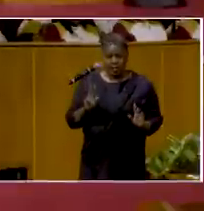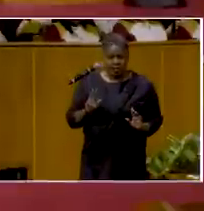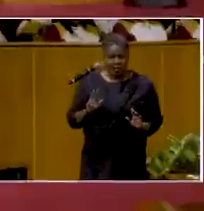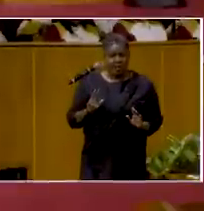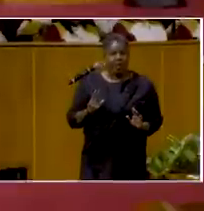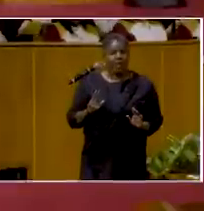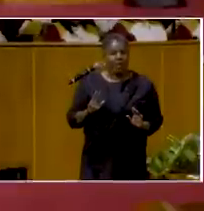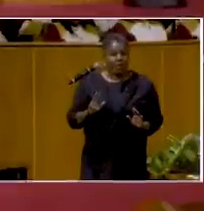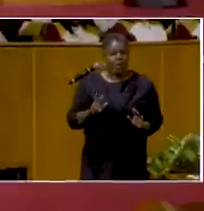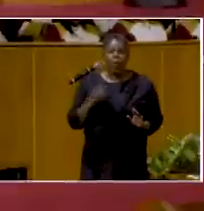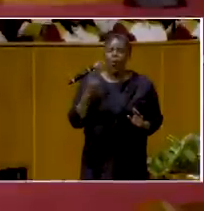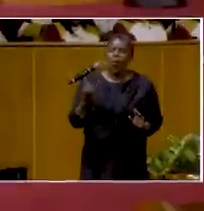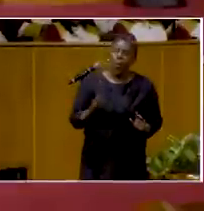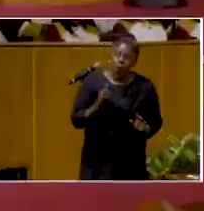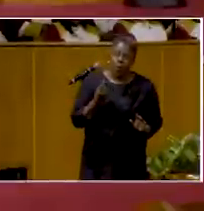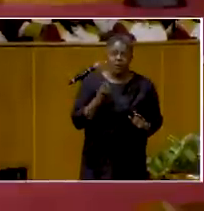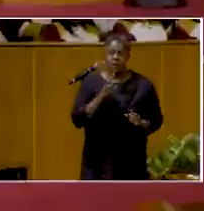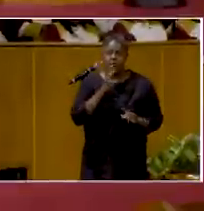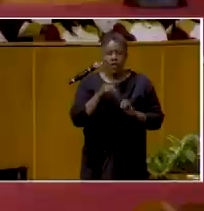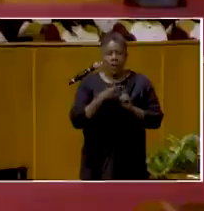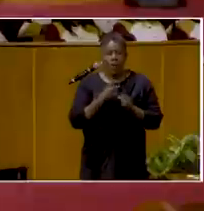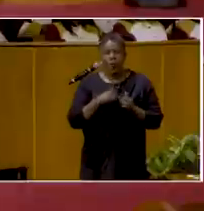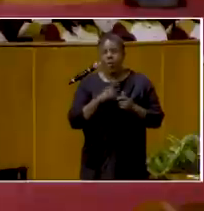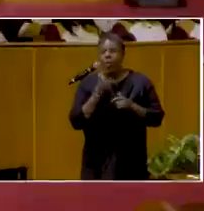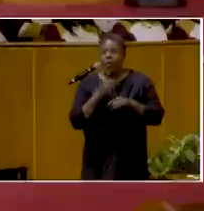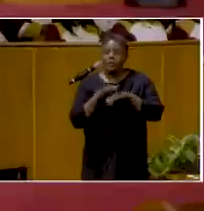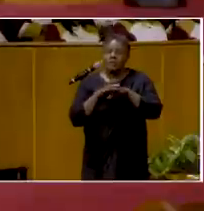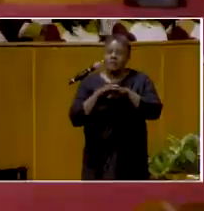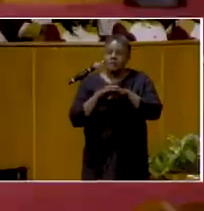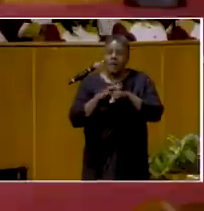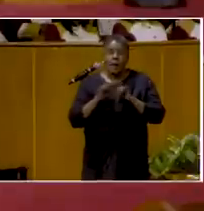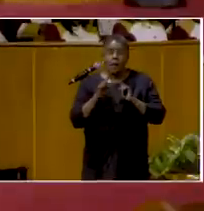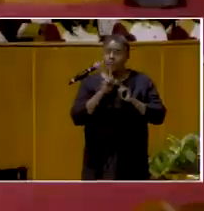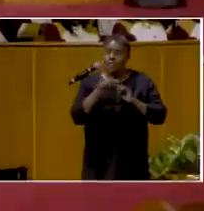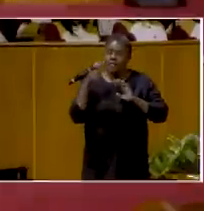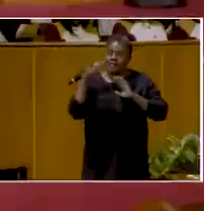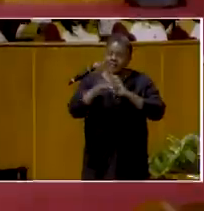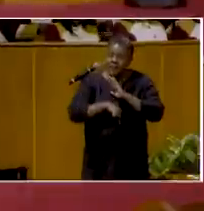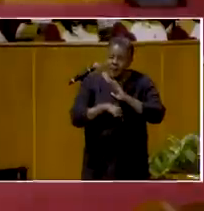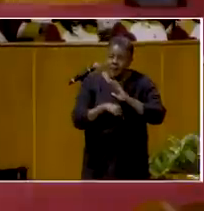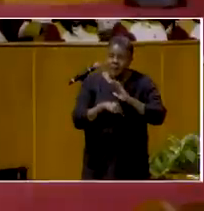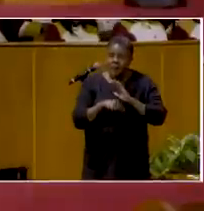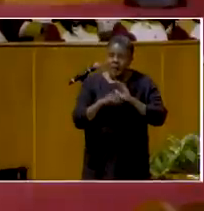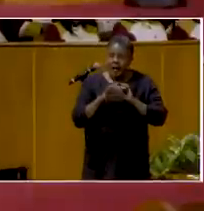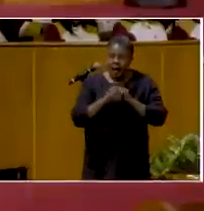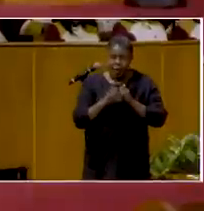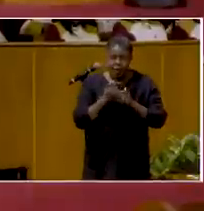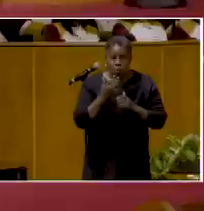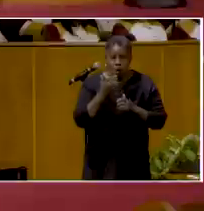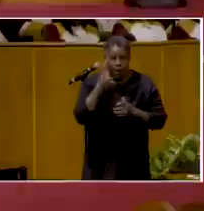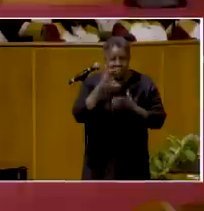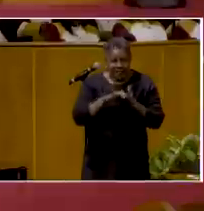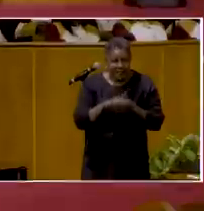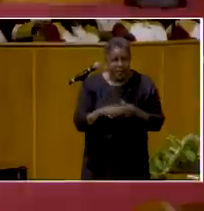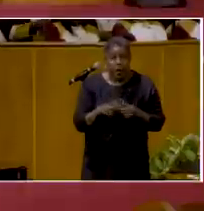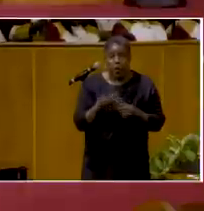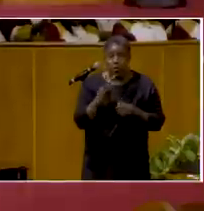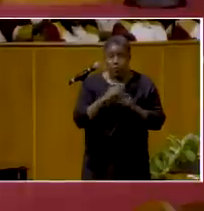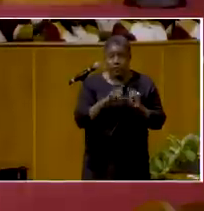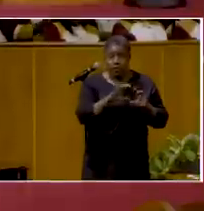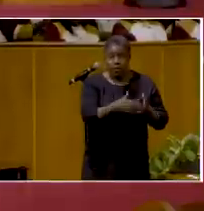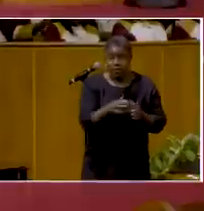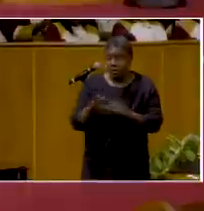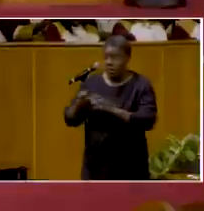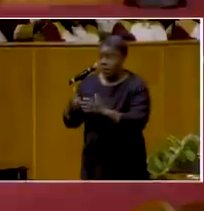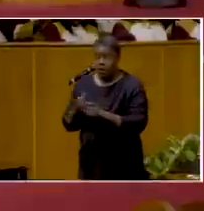Now, we don't always talk about it. We stay at surface level, but in the depth of our beliefs, there are two categories of people in this church. There are those